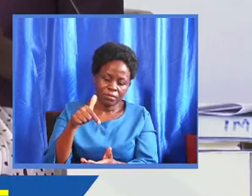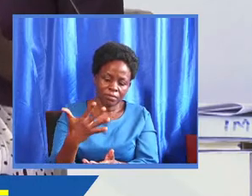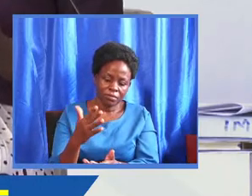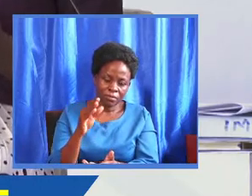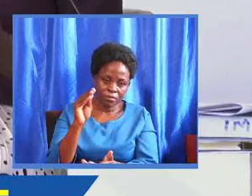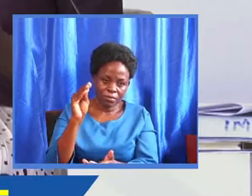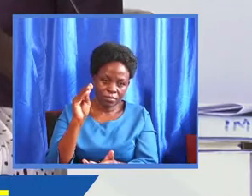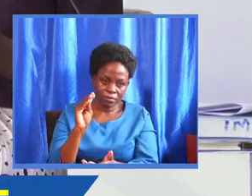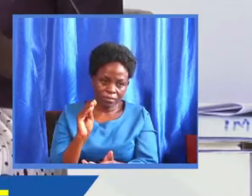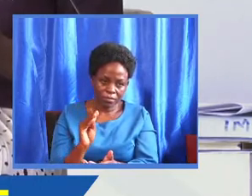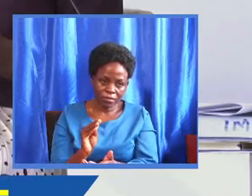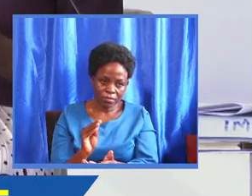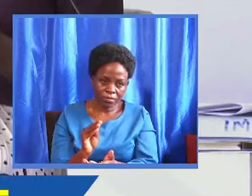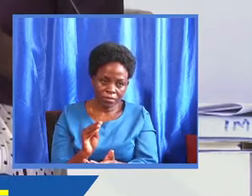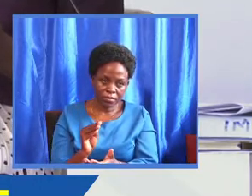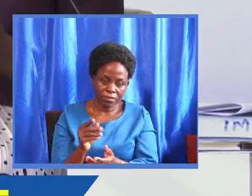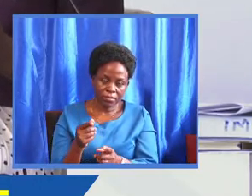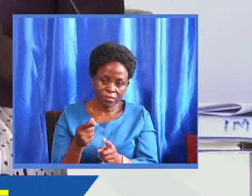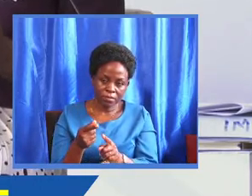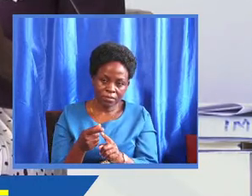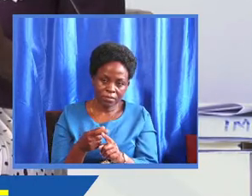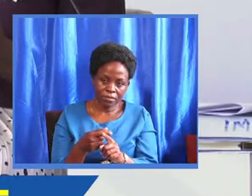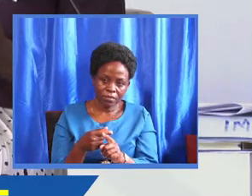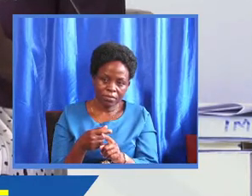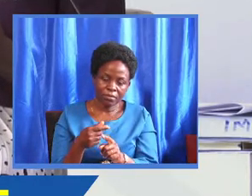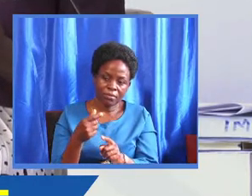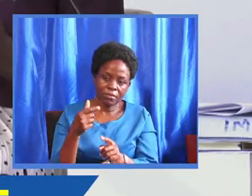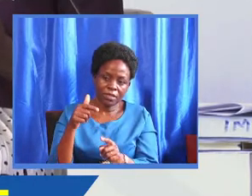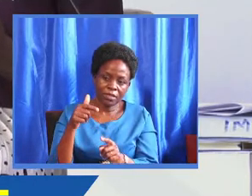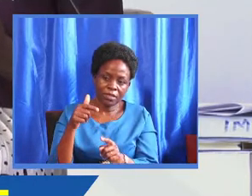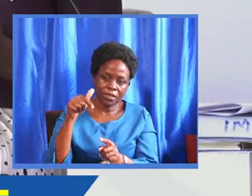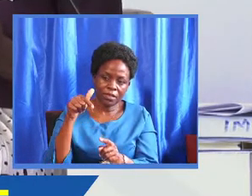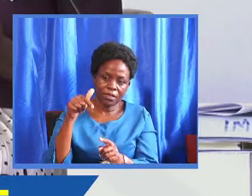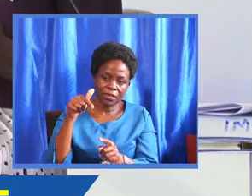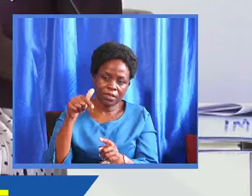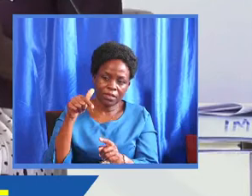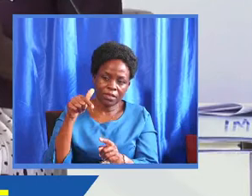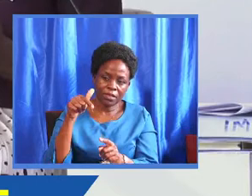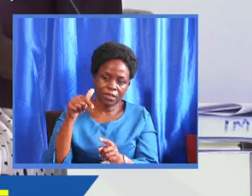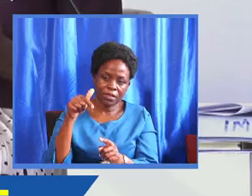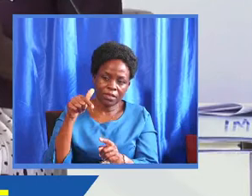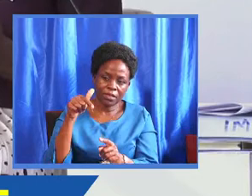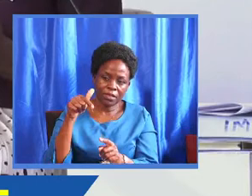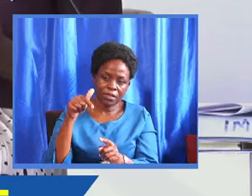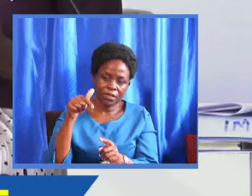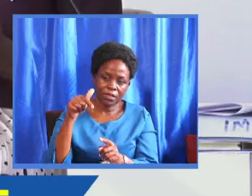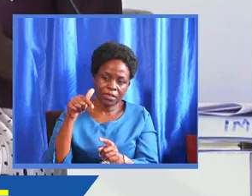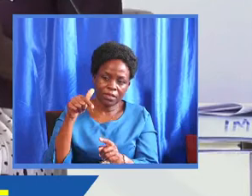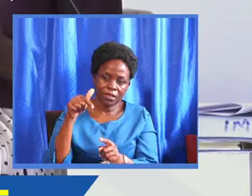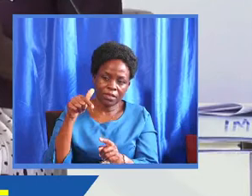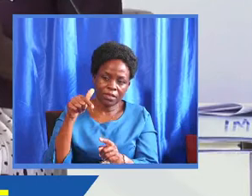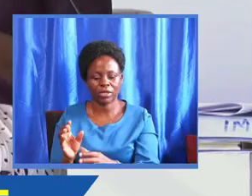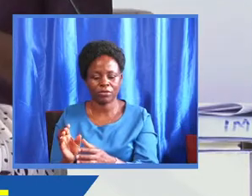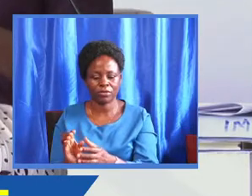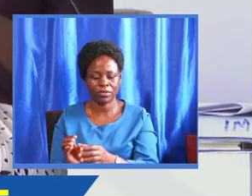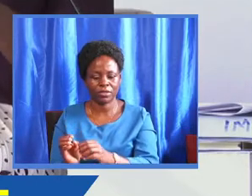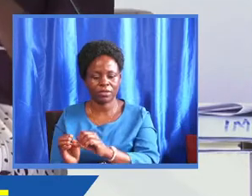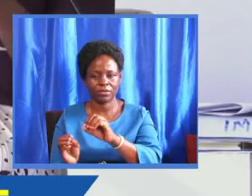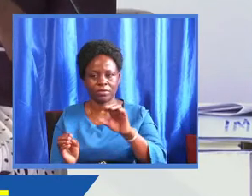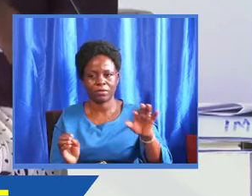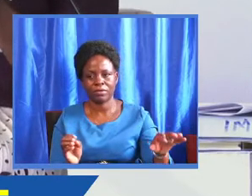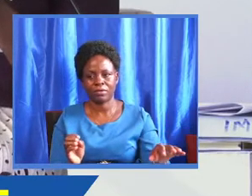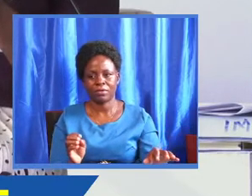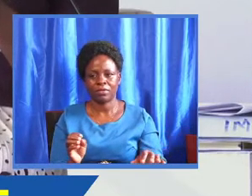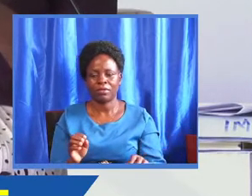75% ku milioni 10 ze milioni 7 n'ekitundu. Ezigenda okusooka okuggibwako